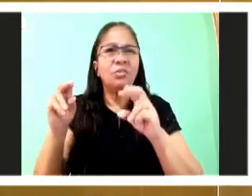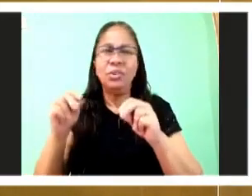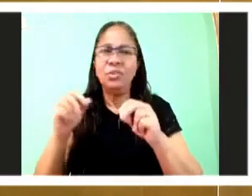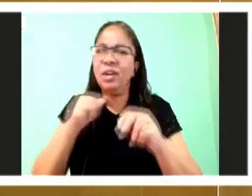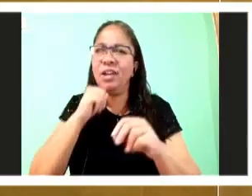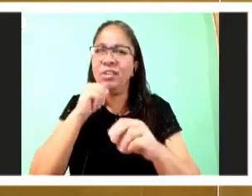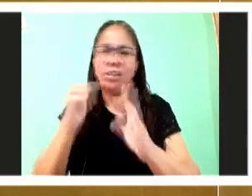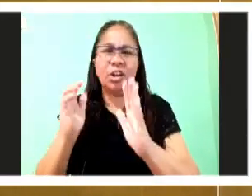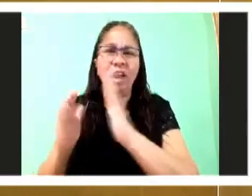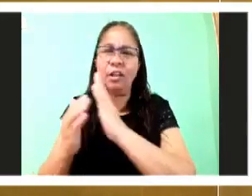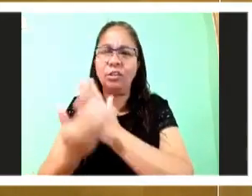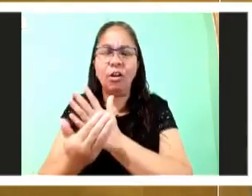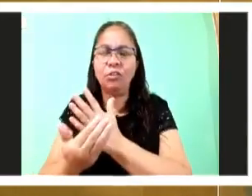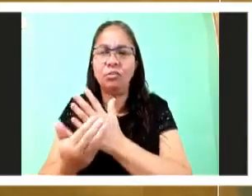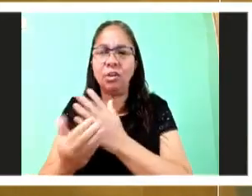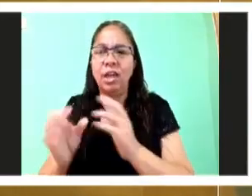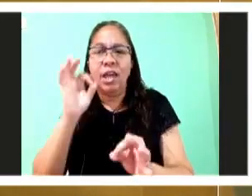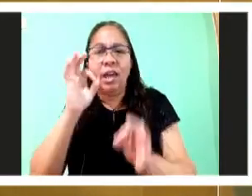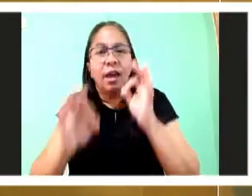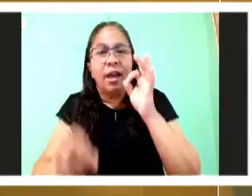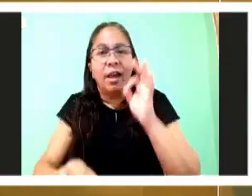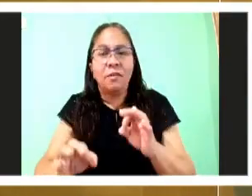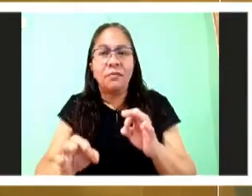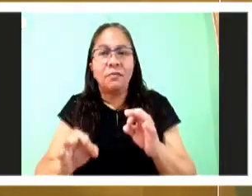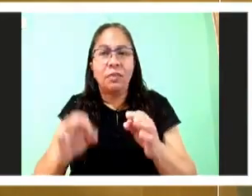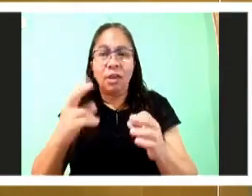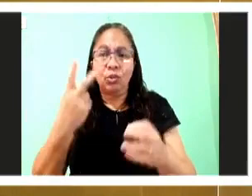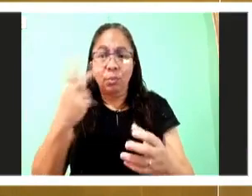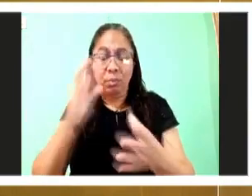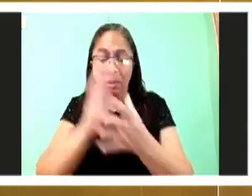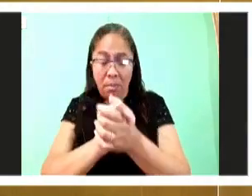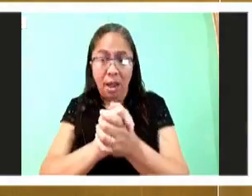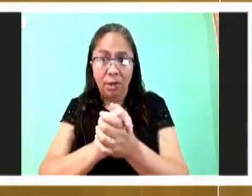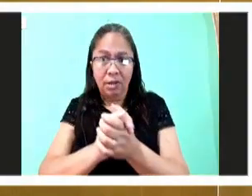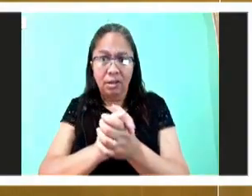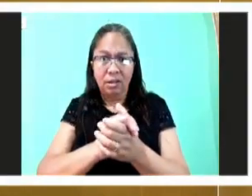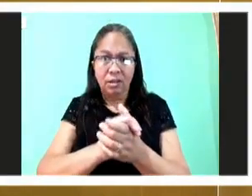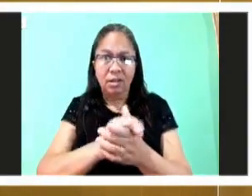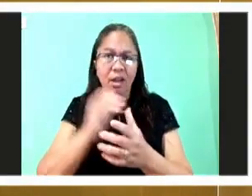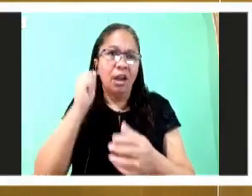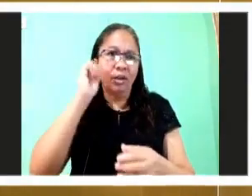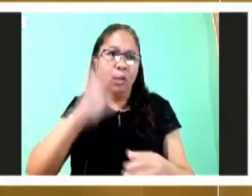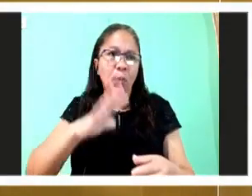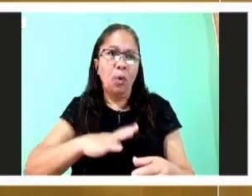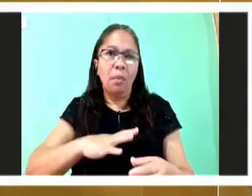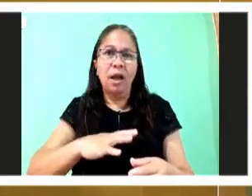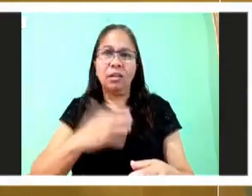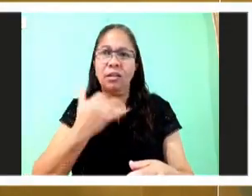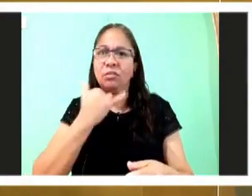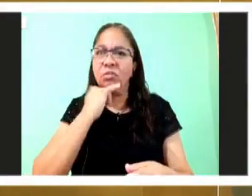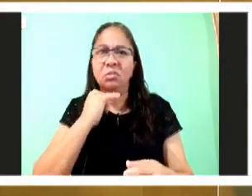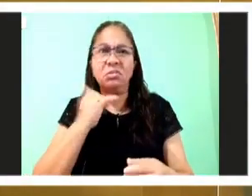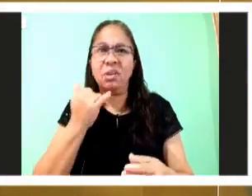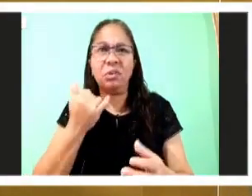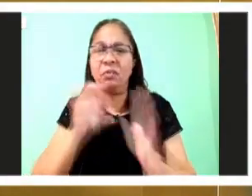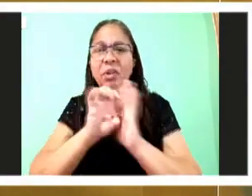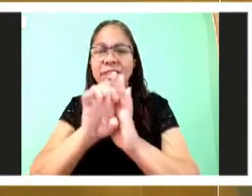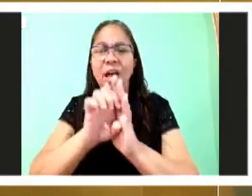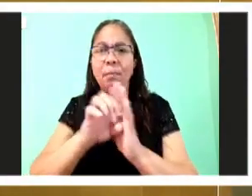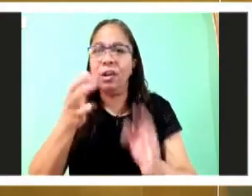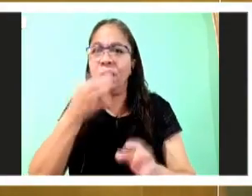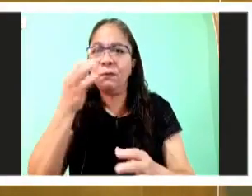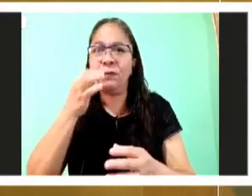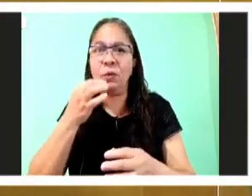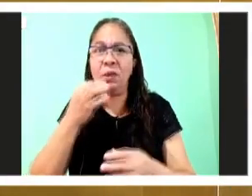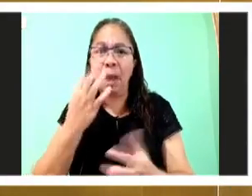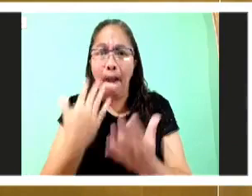that displeases the husband. Like if she burned the food, he could write up a writ and